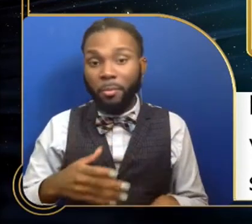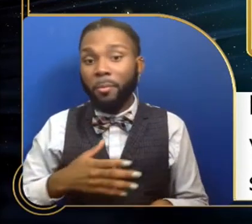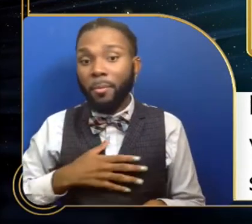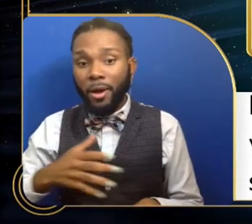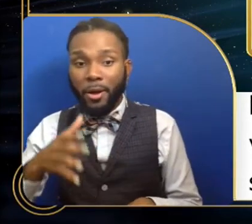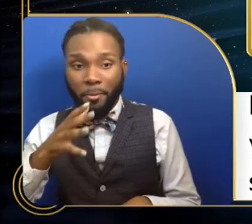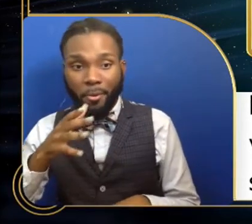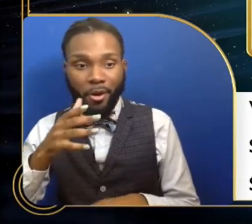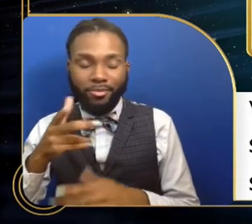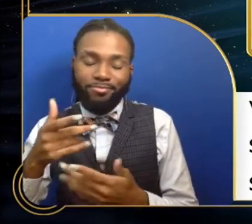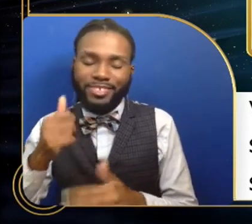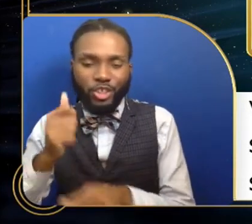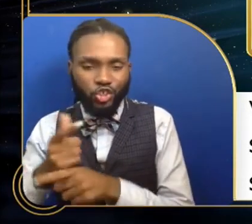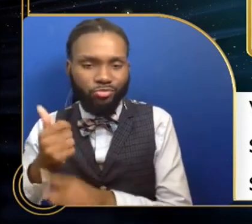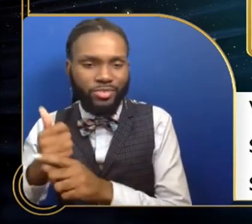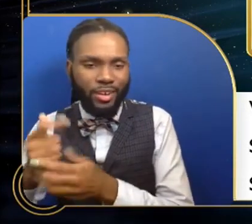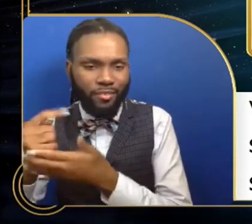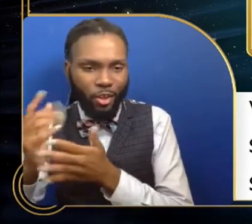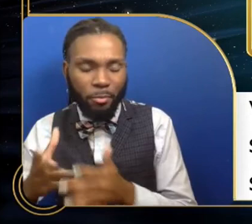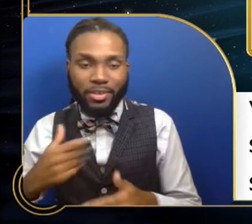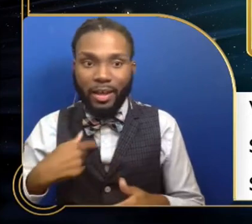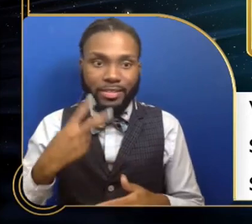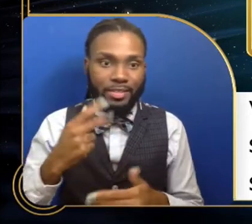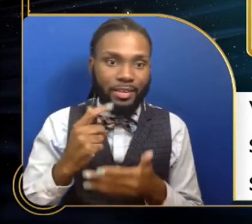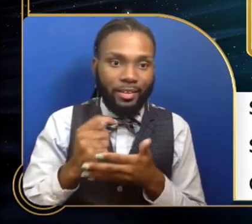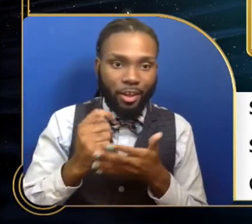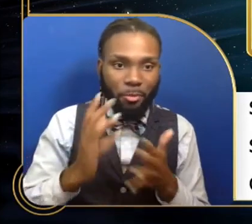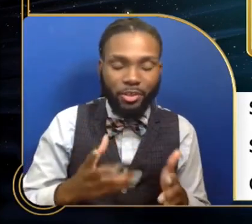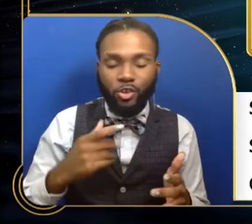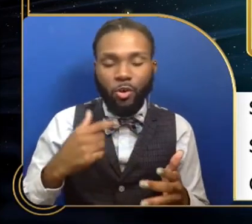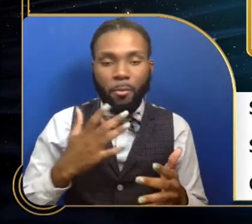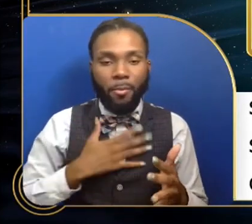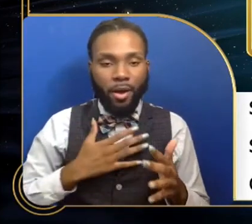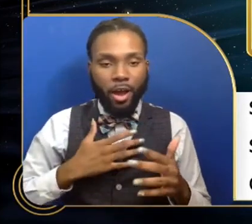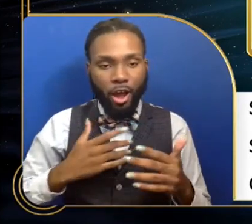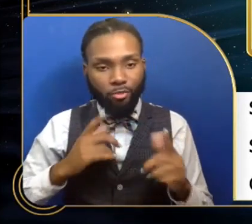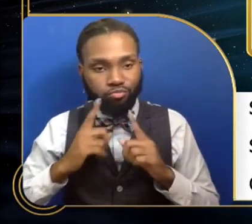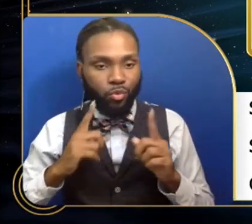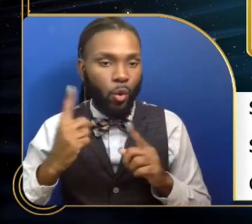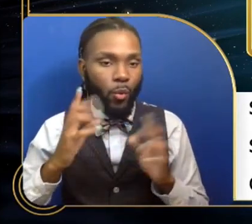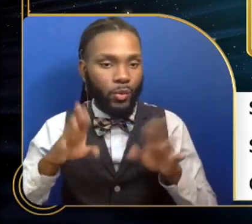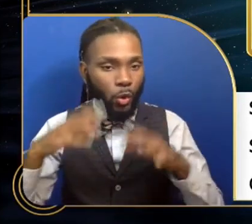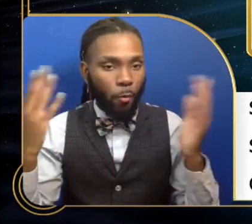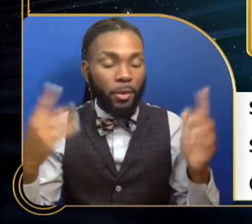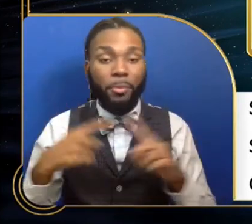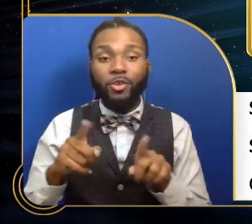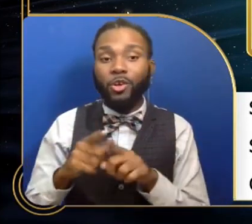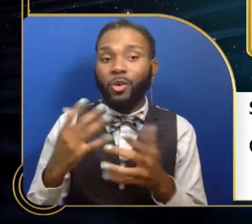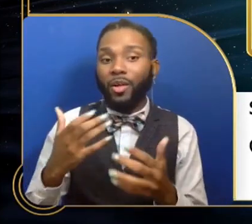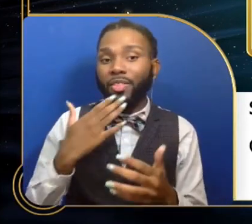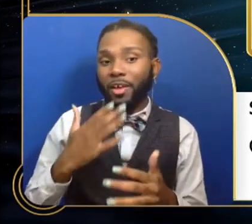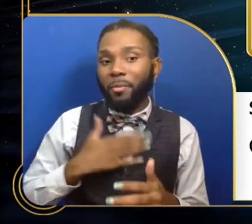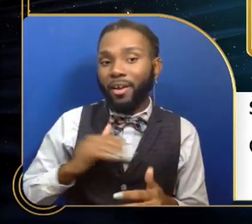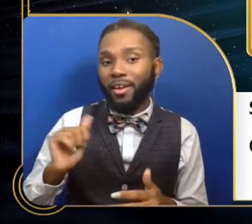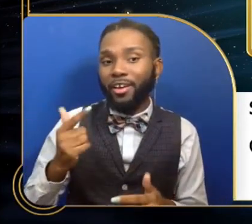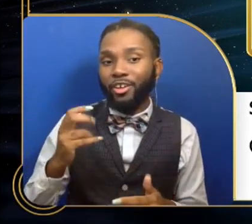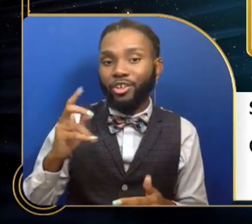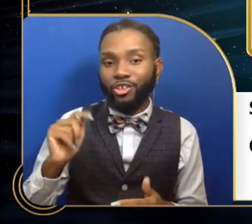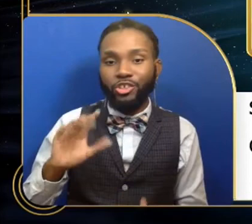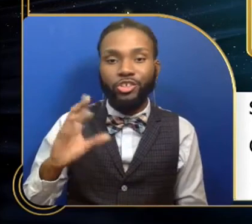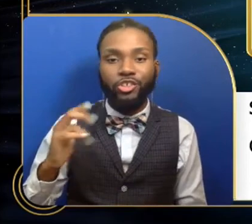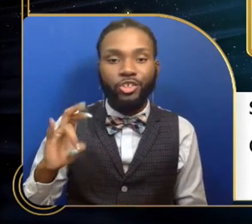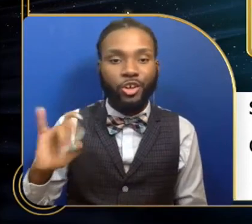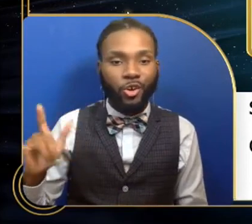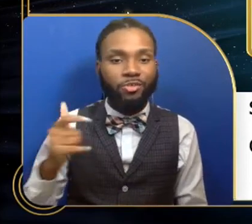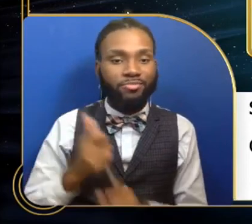that conversation has always been open and I am extremely grateful. I'd also like to thank my agent, Cheryl Shade, who has always valued my mental health